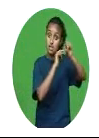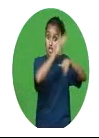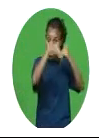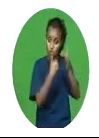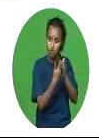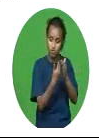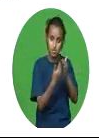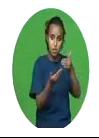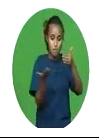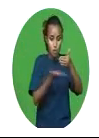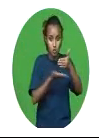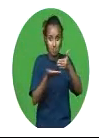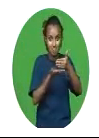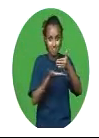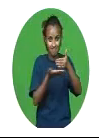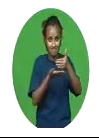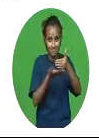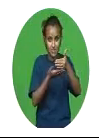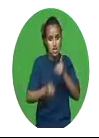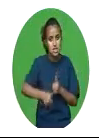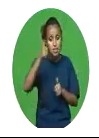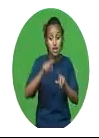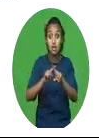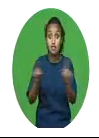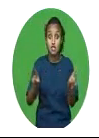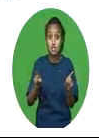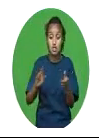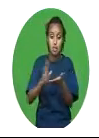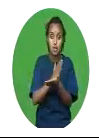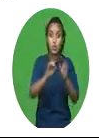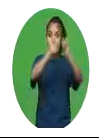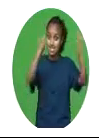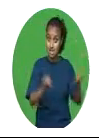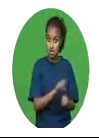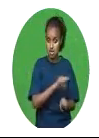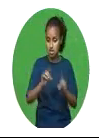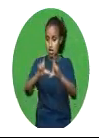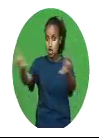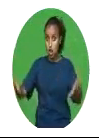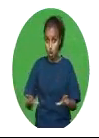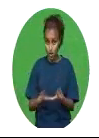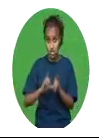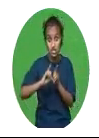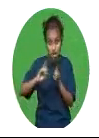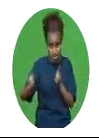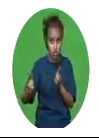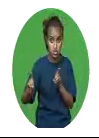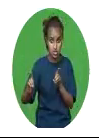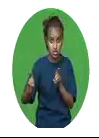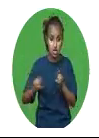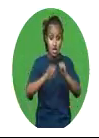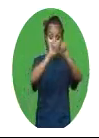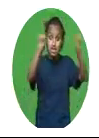the bottom edge. The main difference between size and location dimension is that